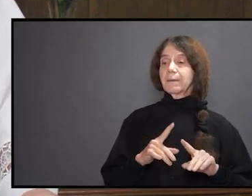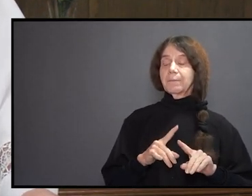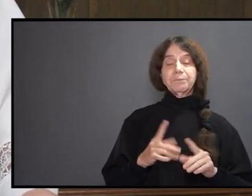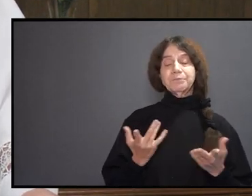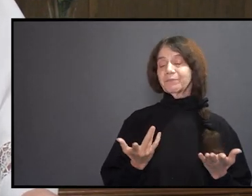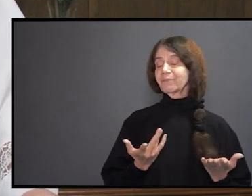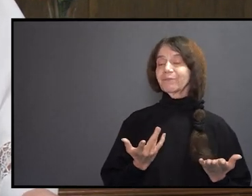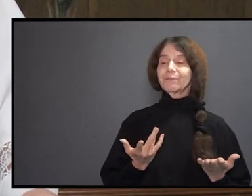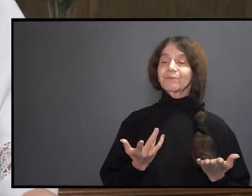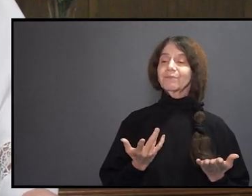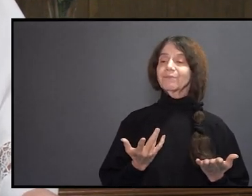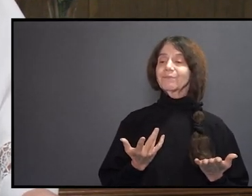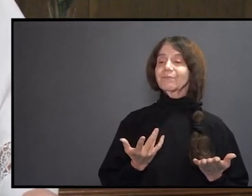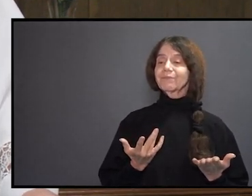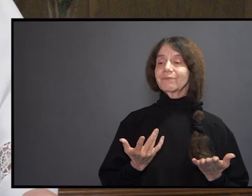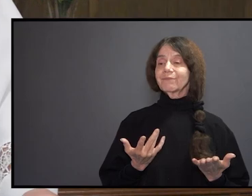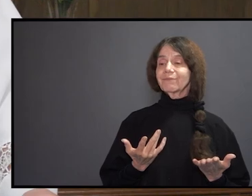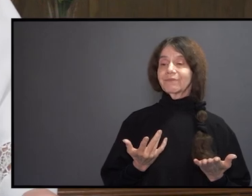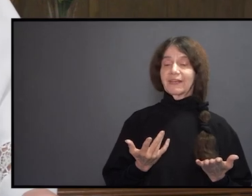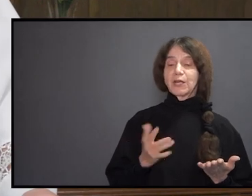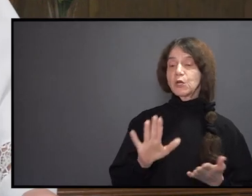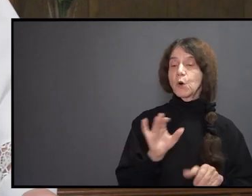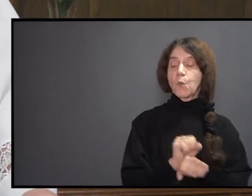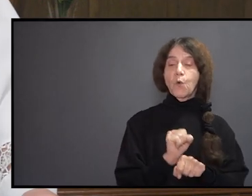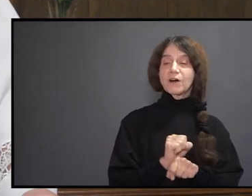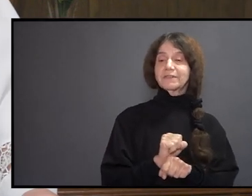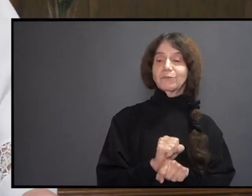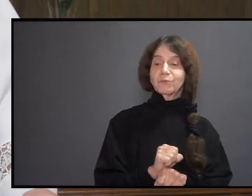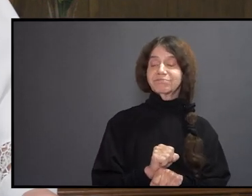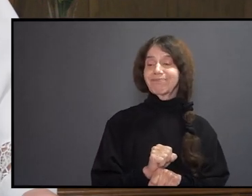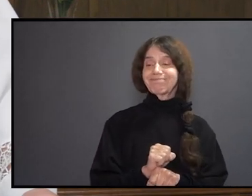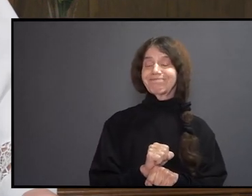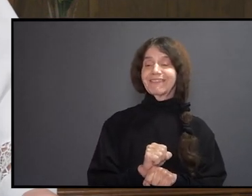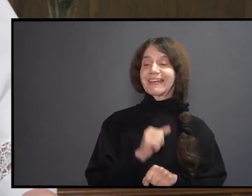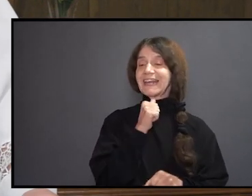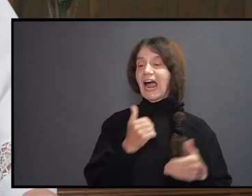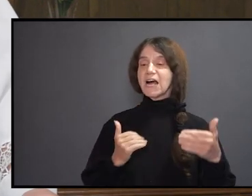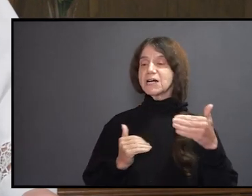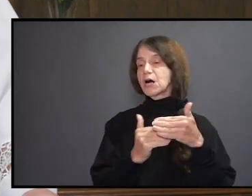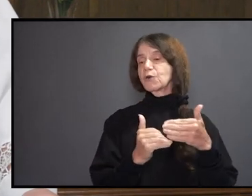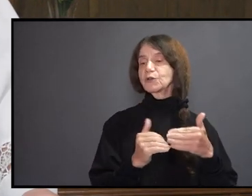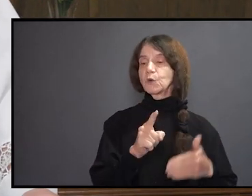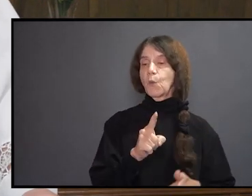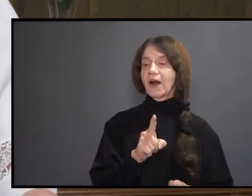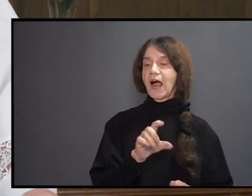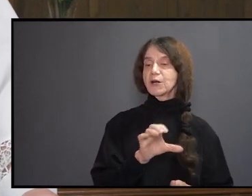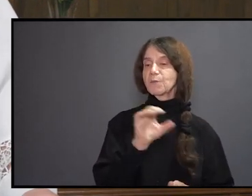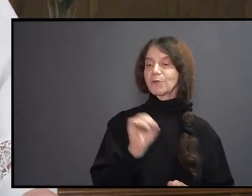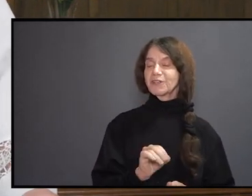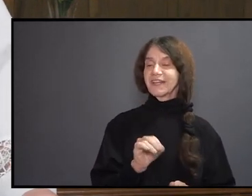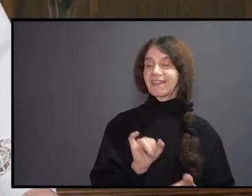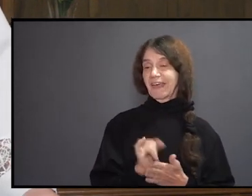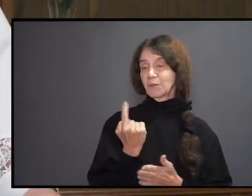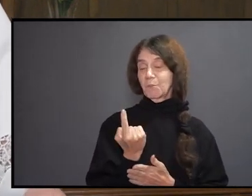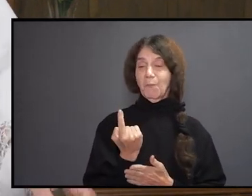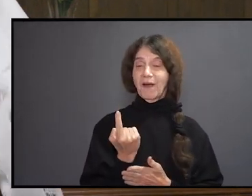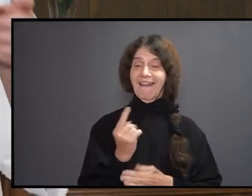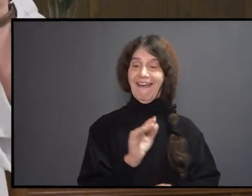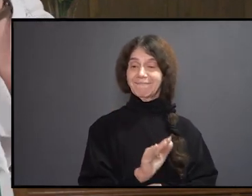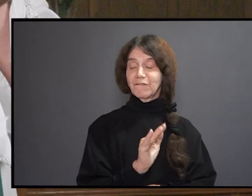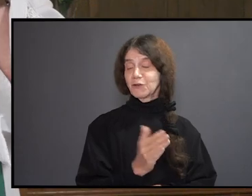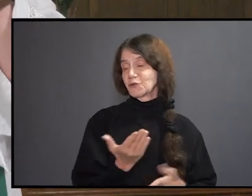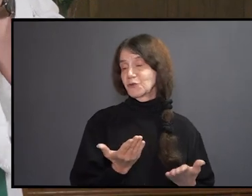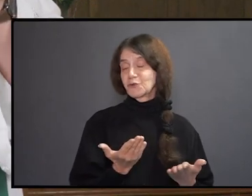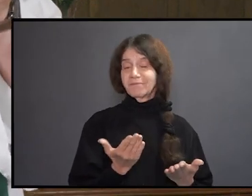you. So far, your works are not getting anywhere close to 100%. And this just may be from